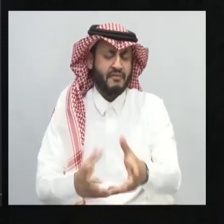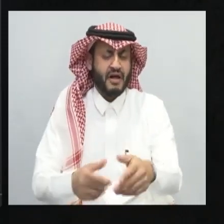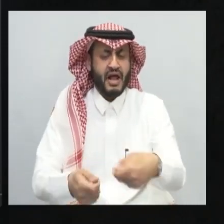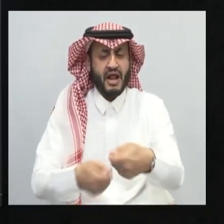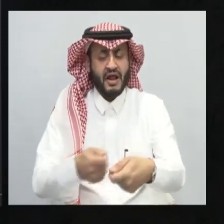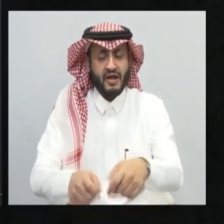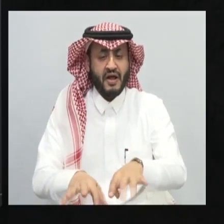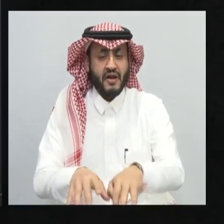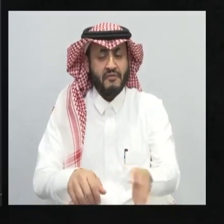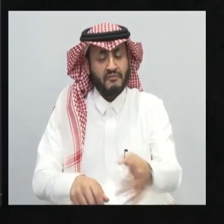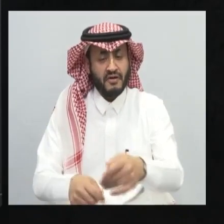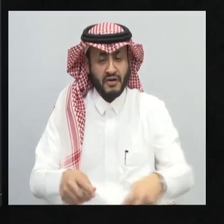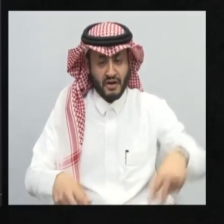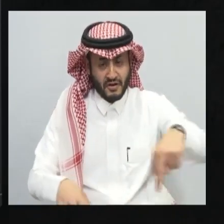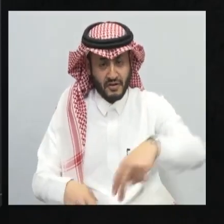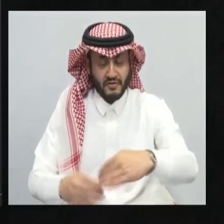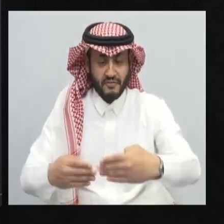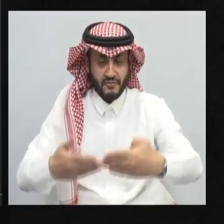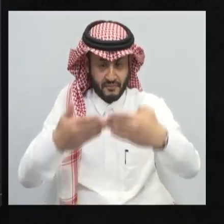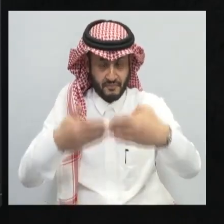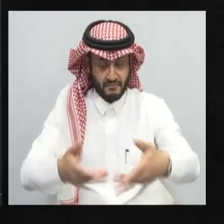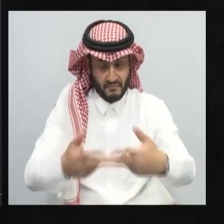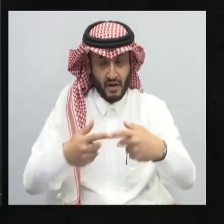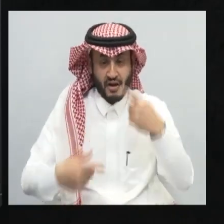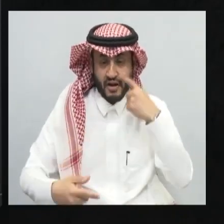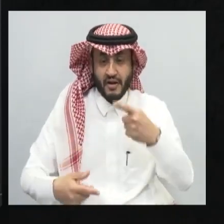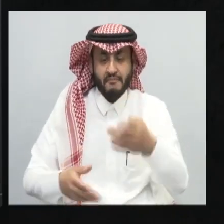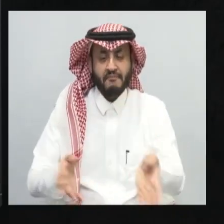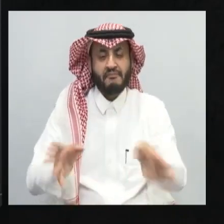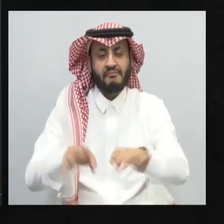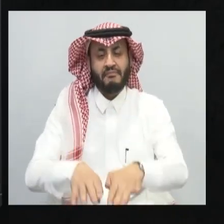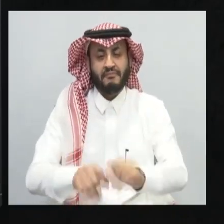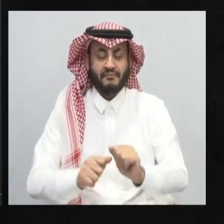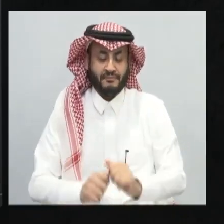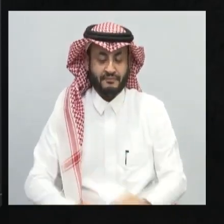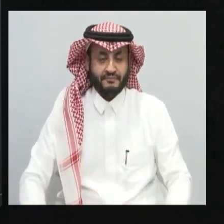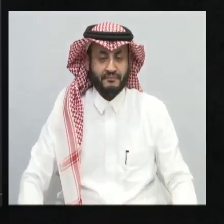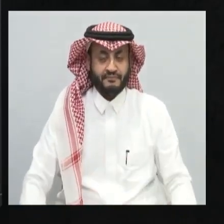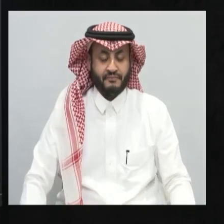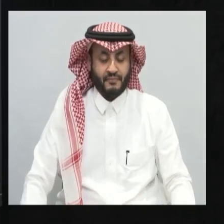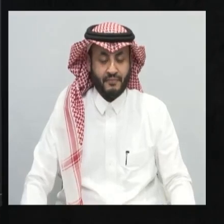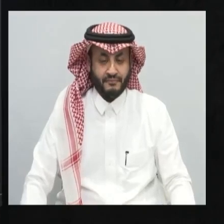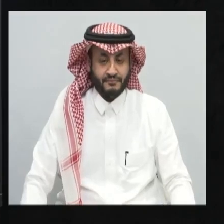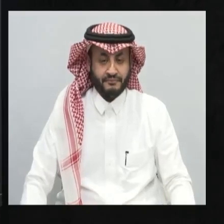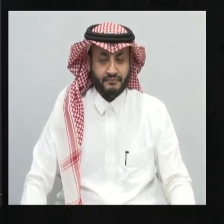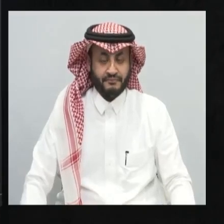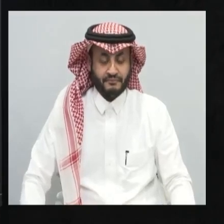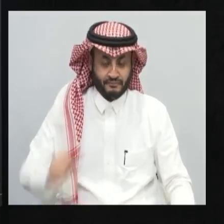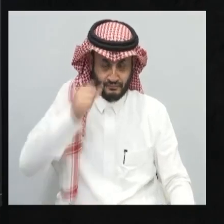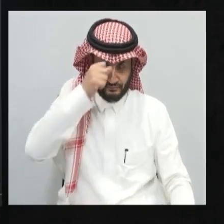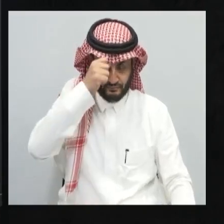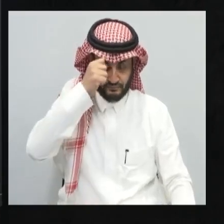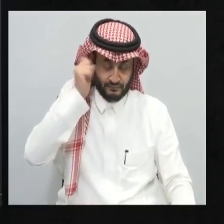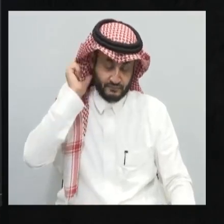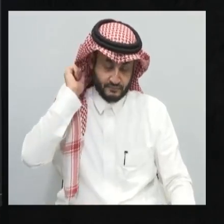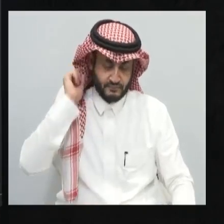bought online or when you brought it home or it delivered home, you found out that it is faulty, could